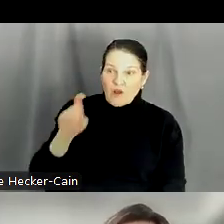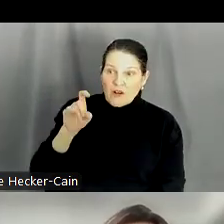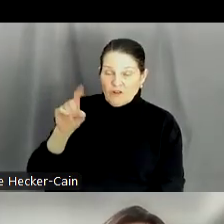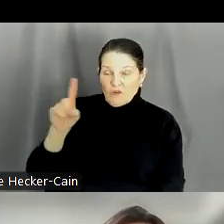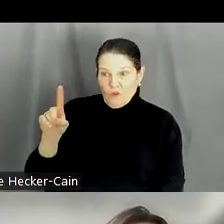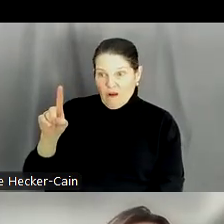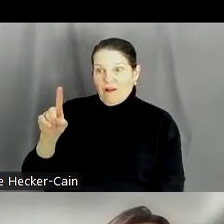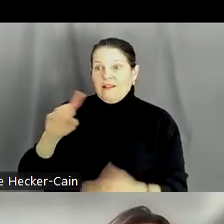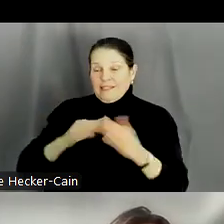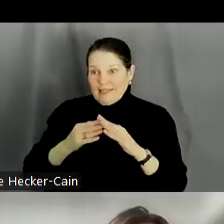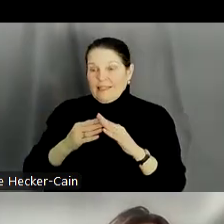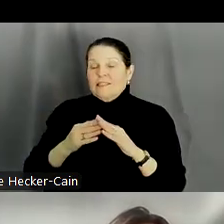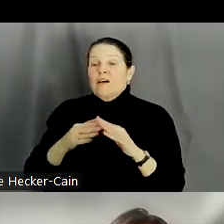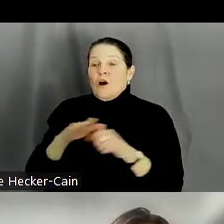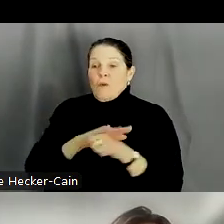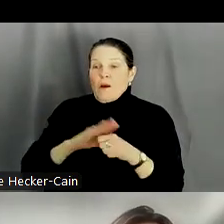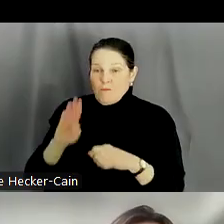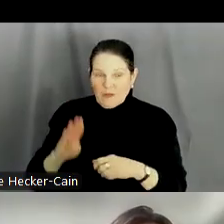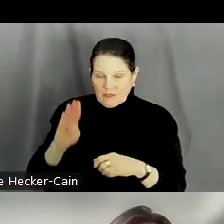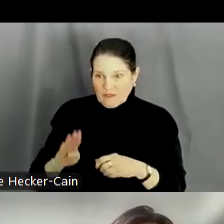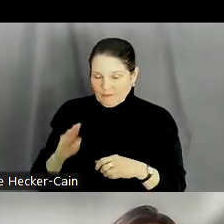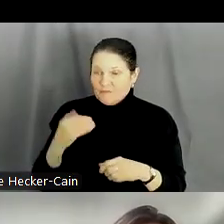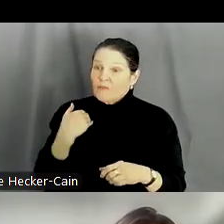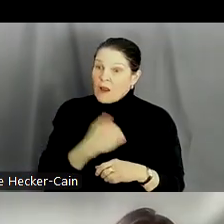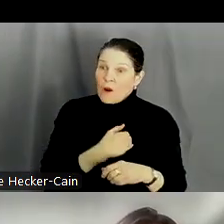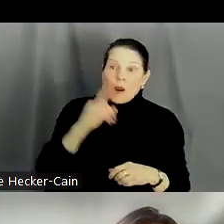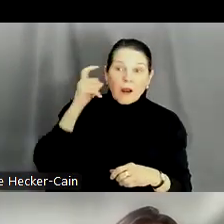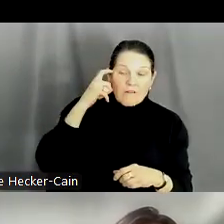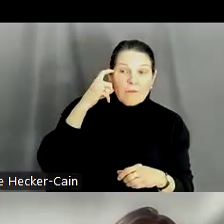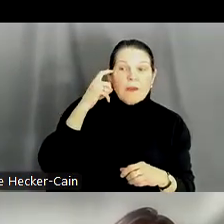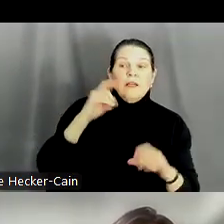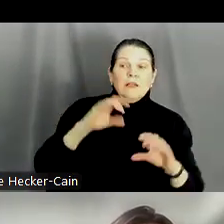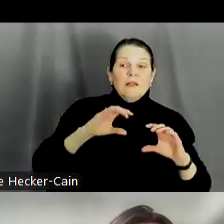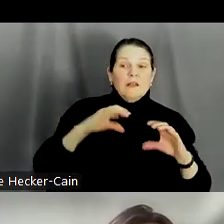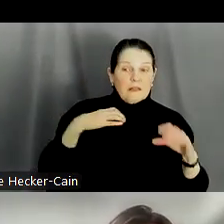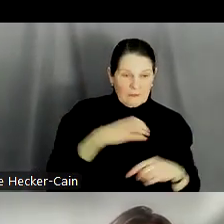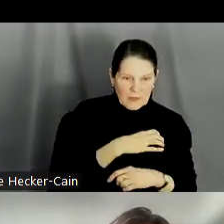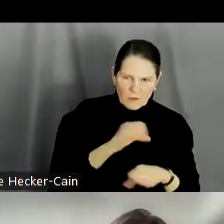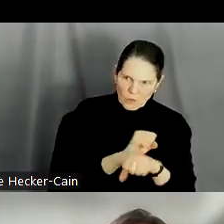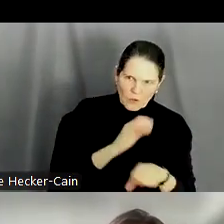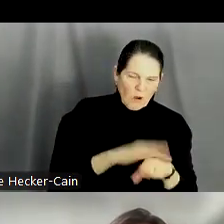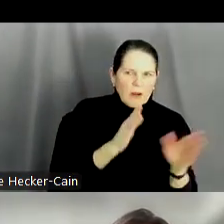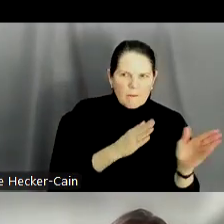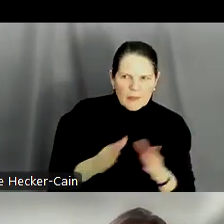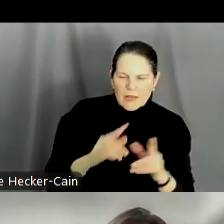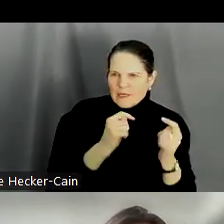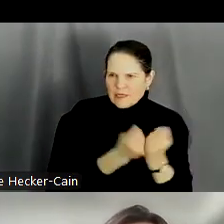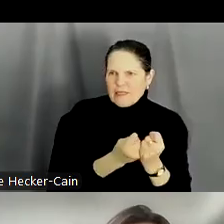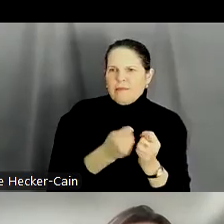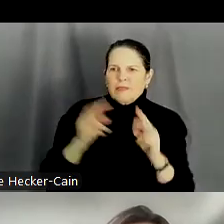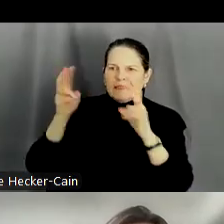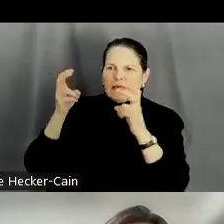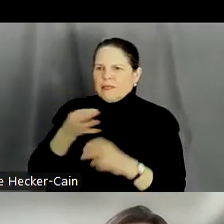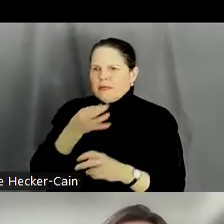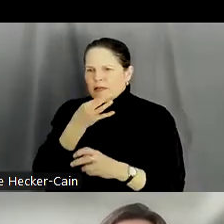Boston. On our government affairs team, we work really closely with our subject matter expert teams and our planning teams to craft